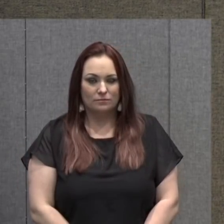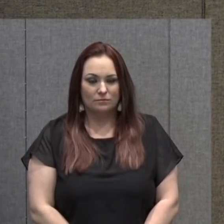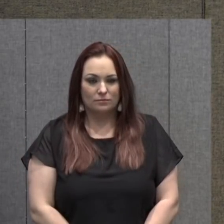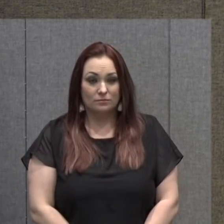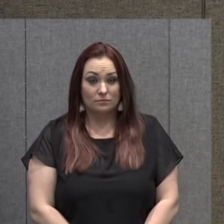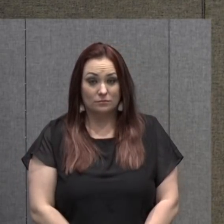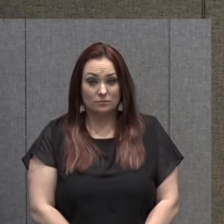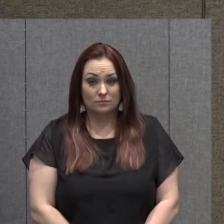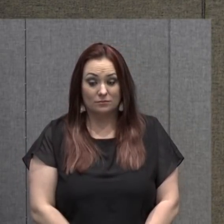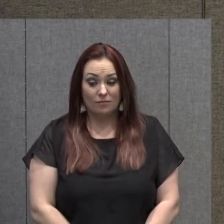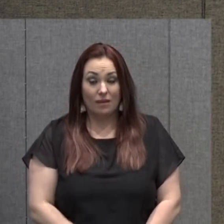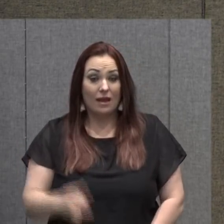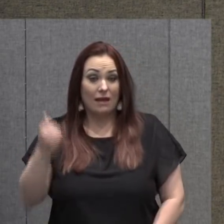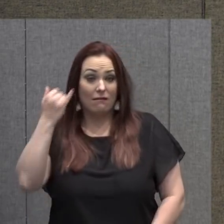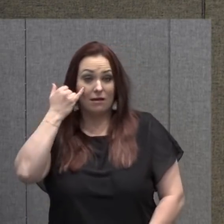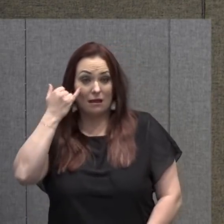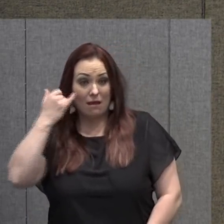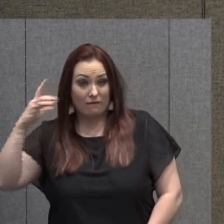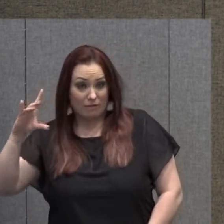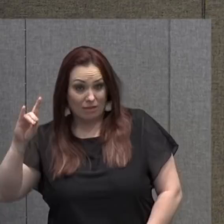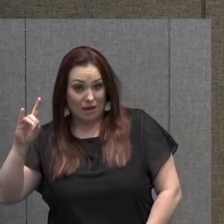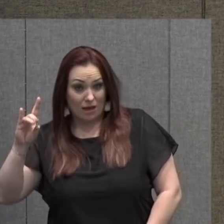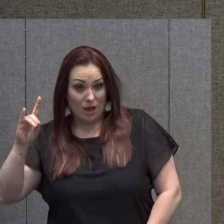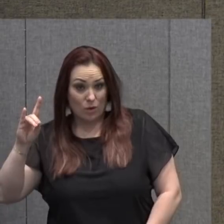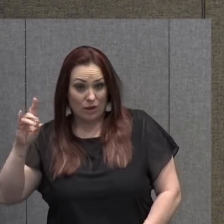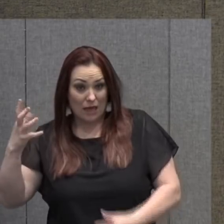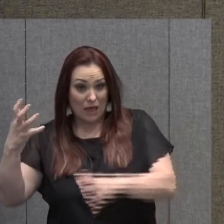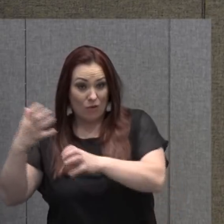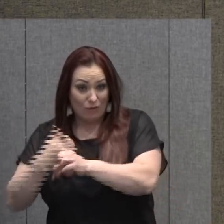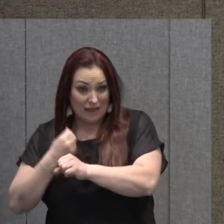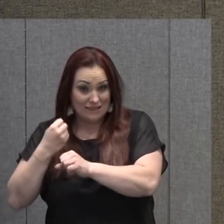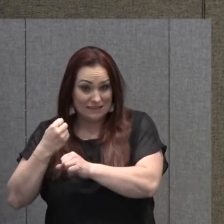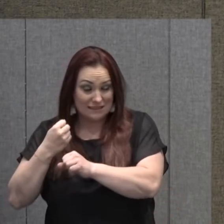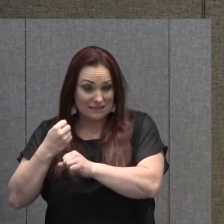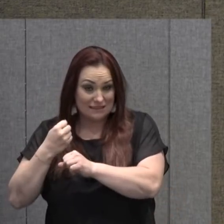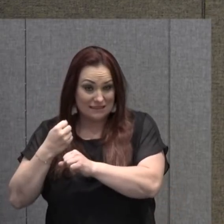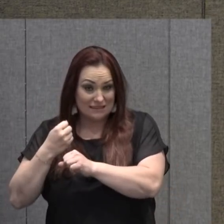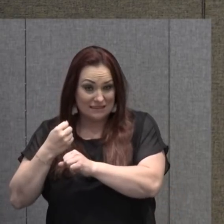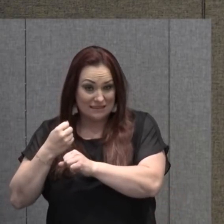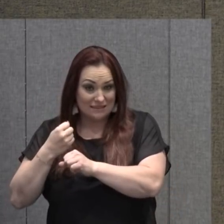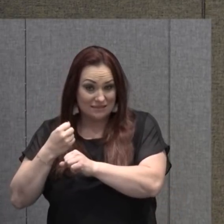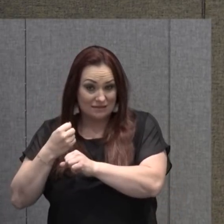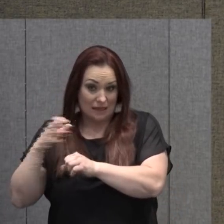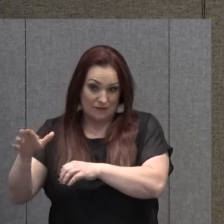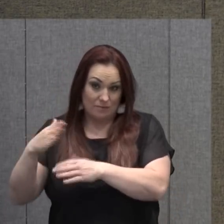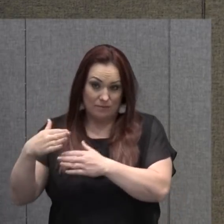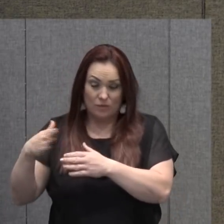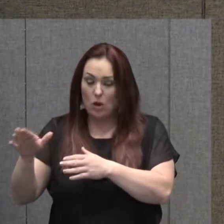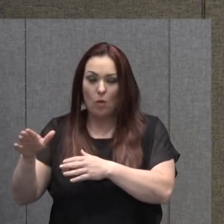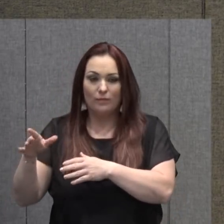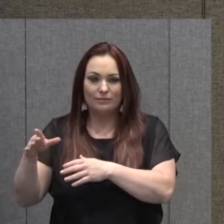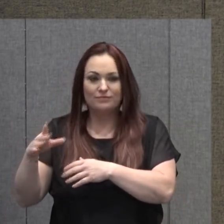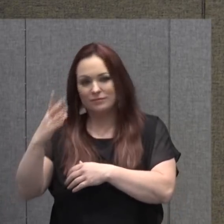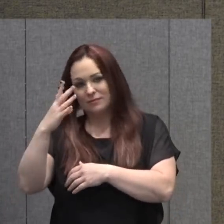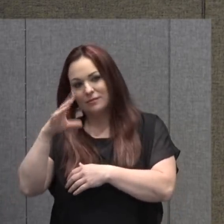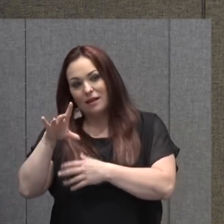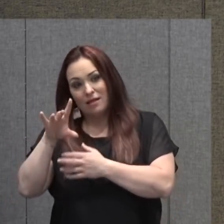And if he wins, or you know what, this is my ending, he